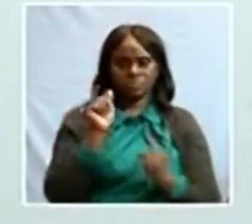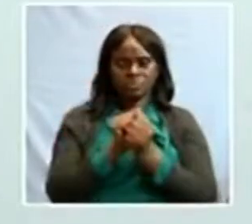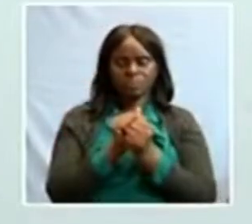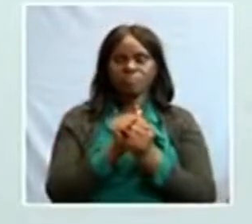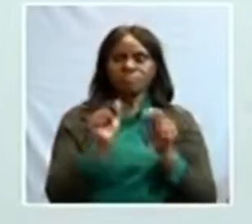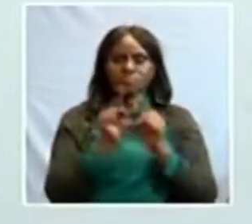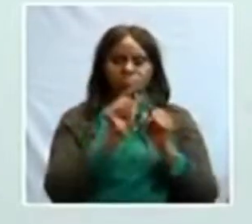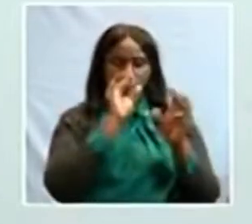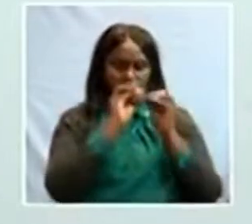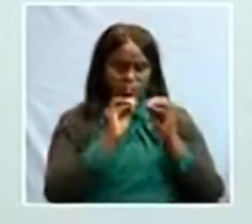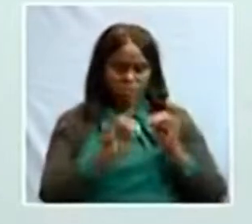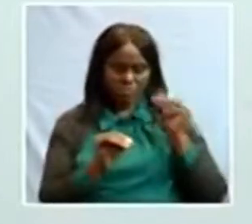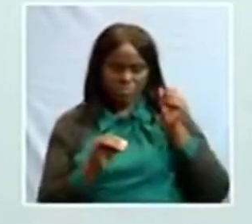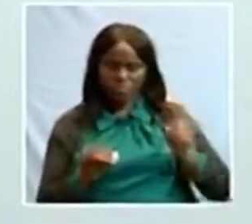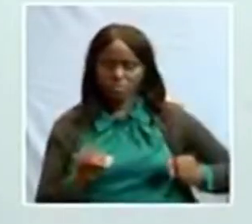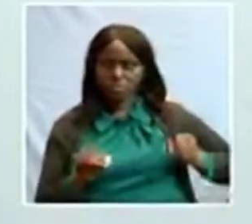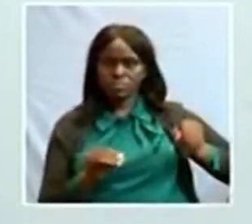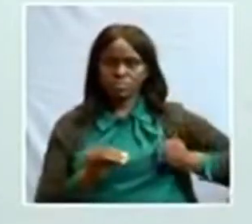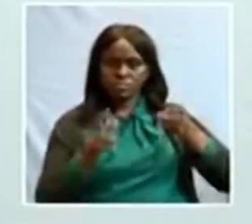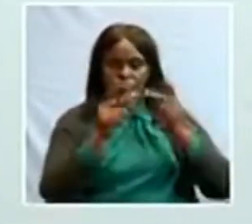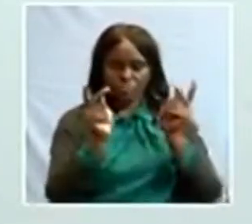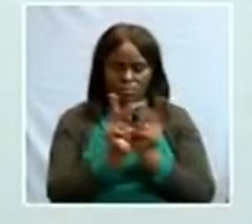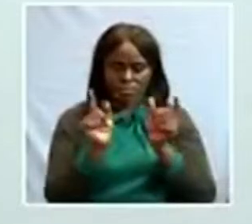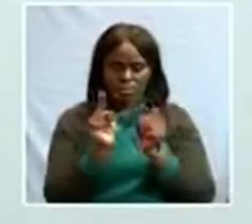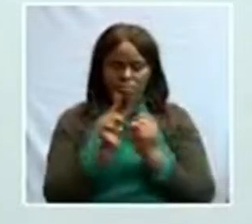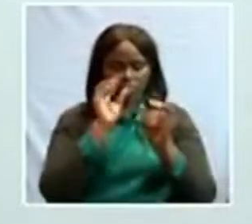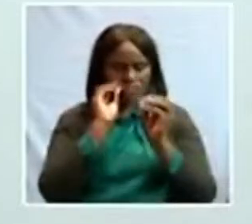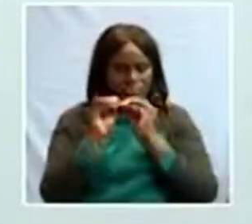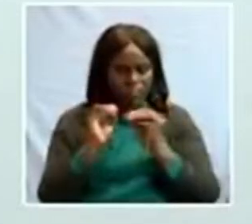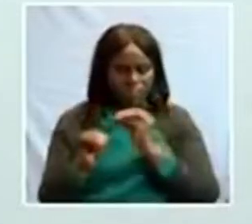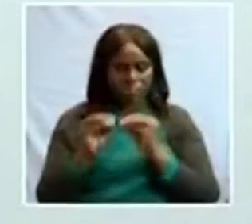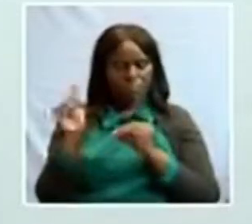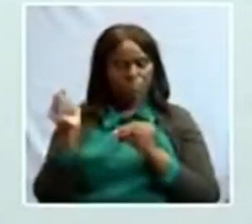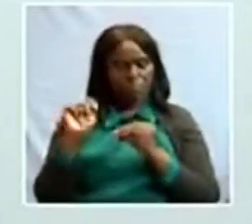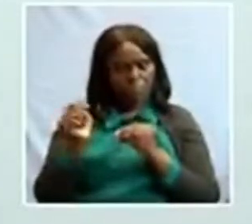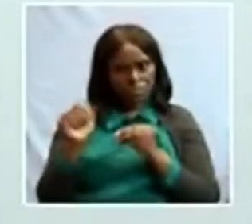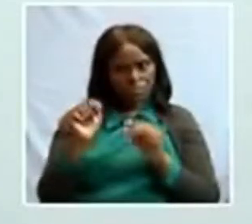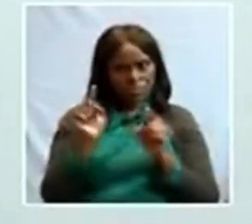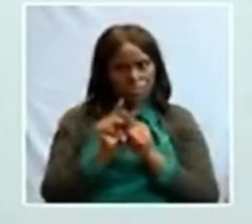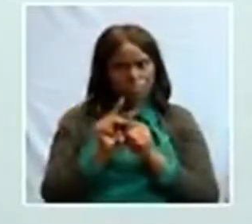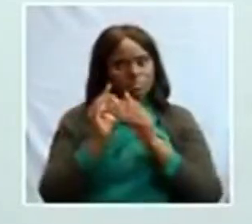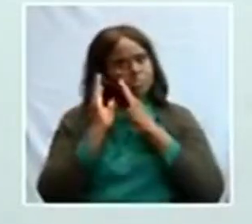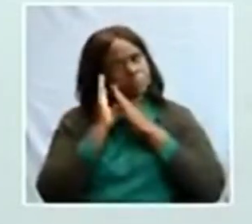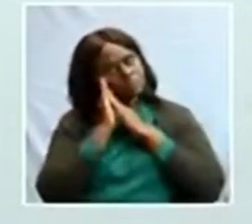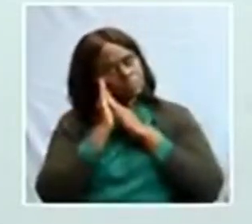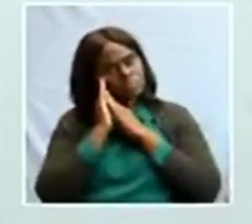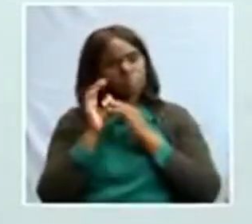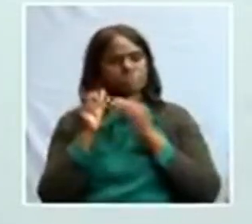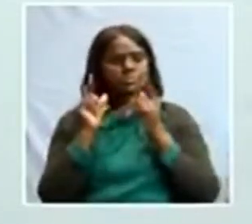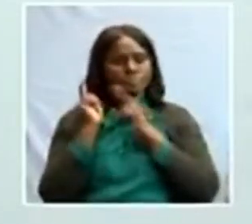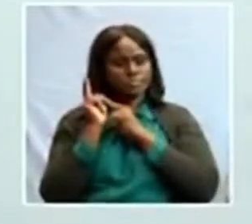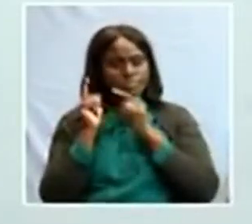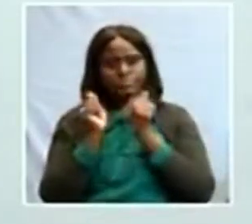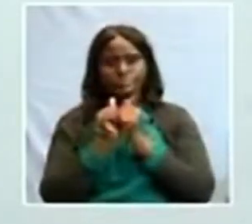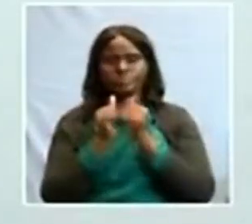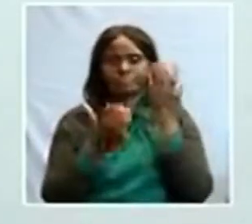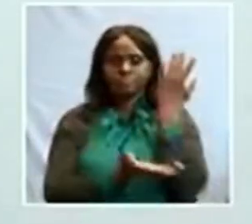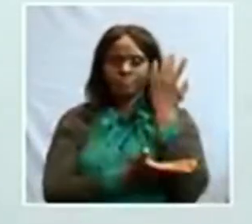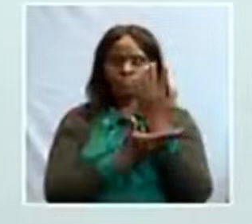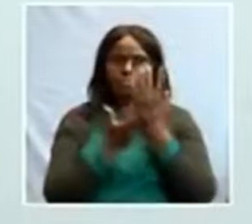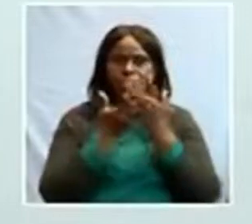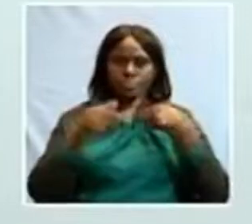the rehabilitation of the chief's arenas, rehabilitation of toilets at Fair Lodge, and the grading of township